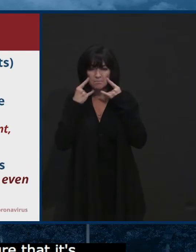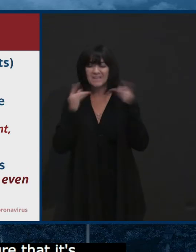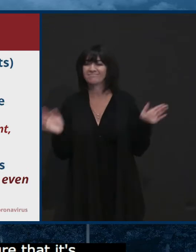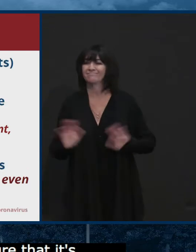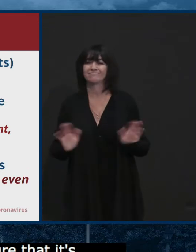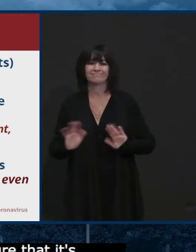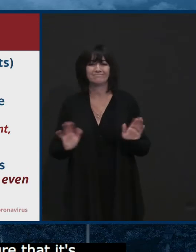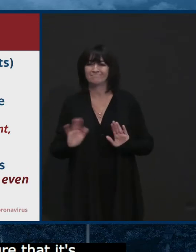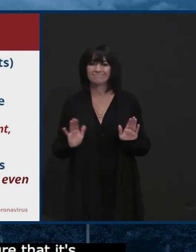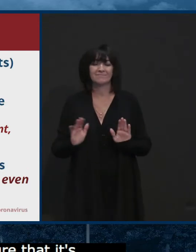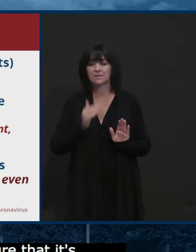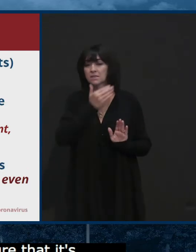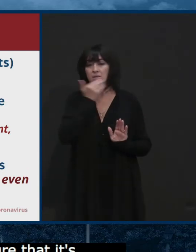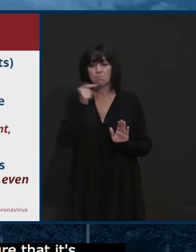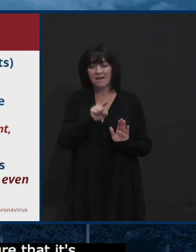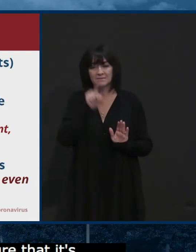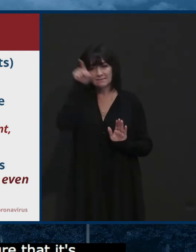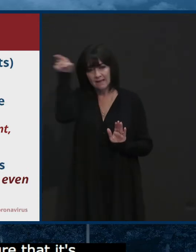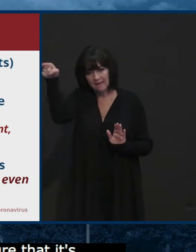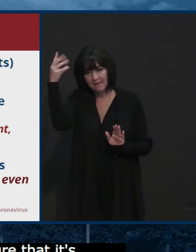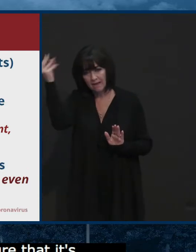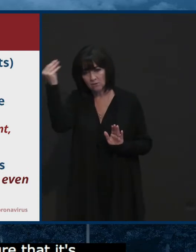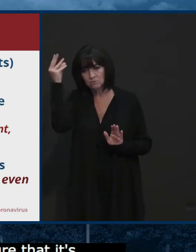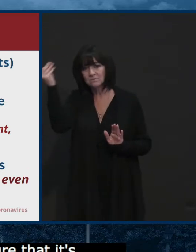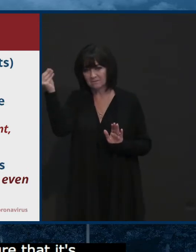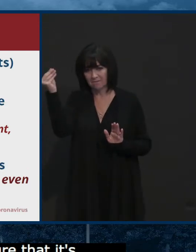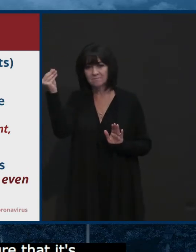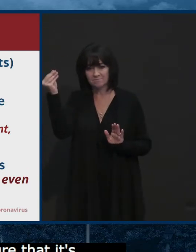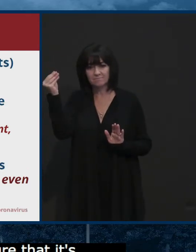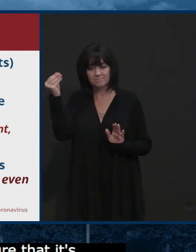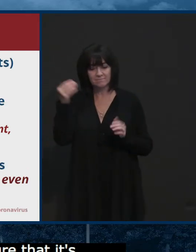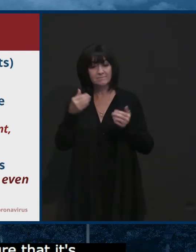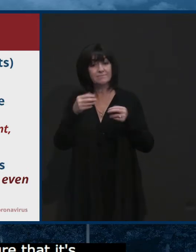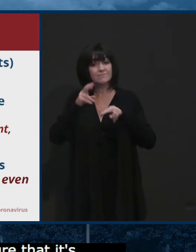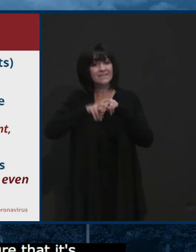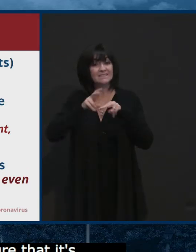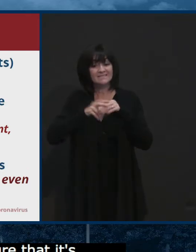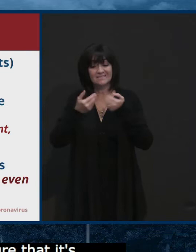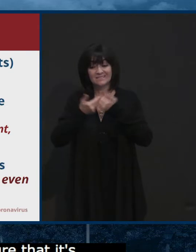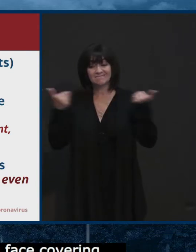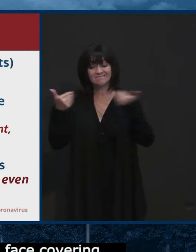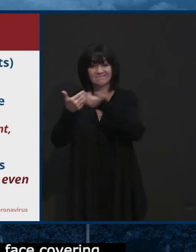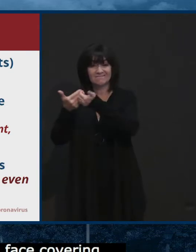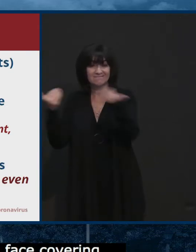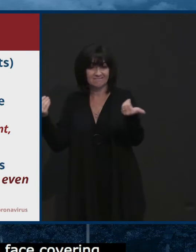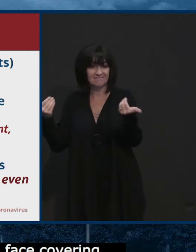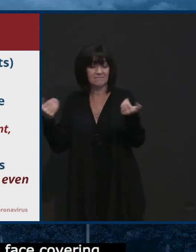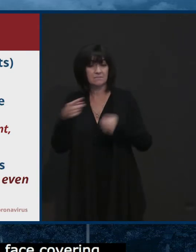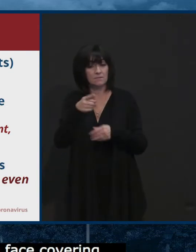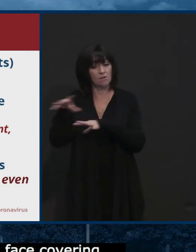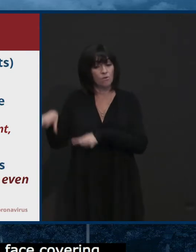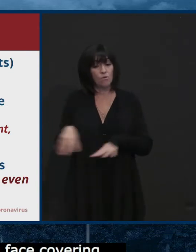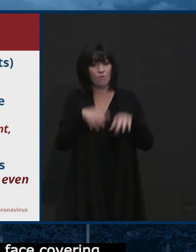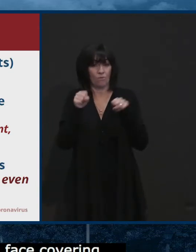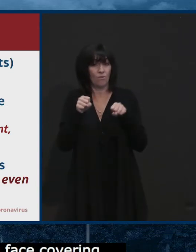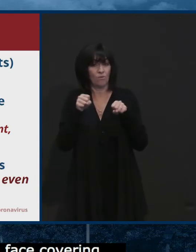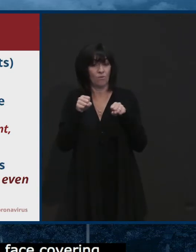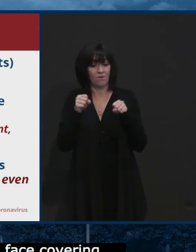all times. And don't plan on holding holiday dinners with people outside of your